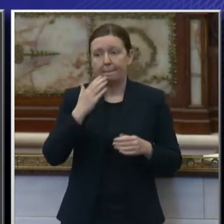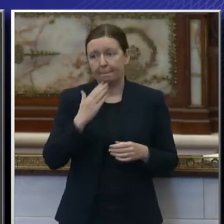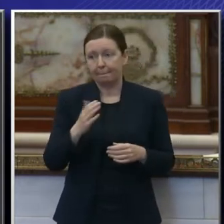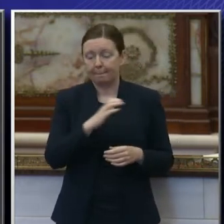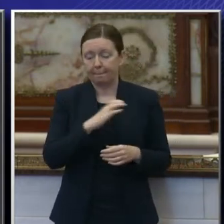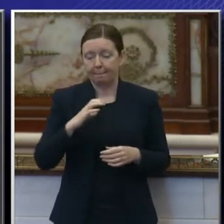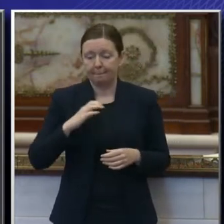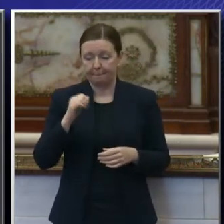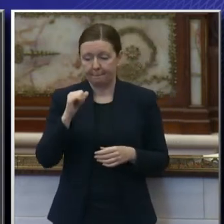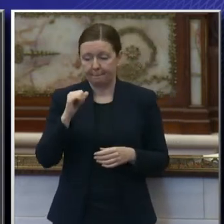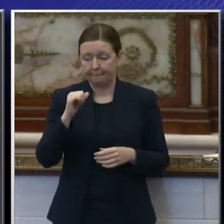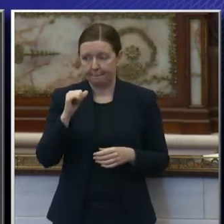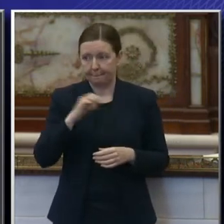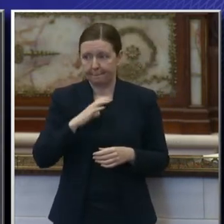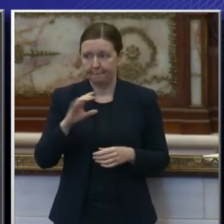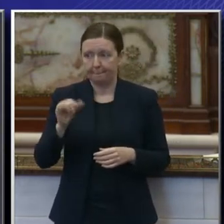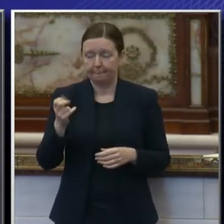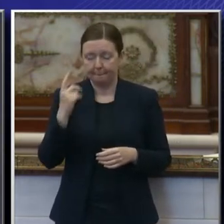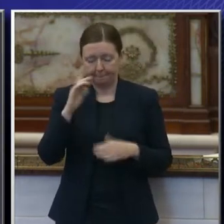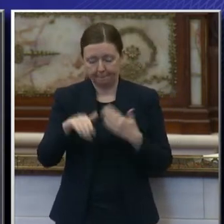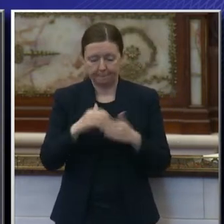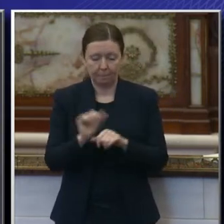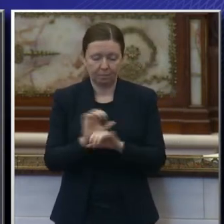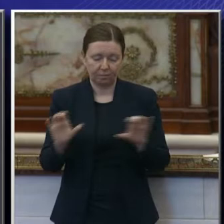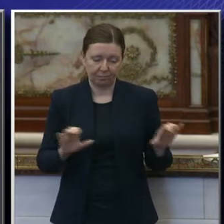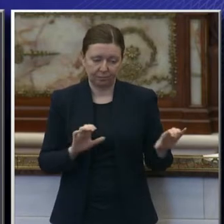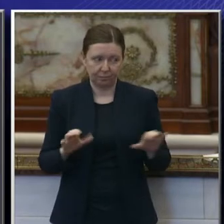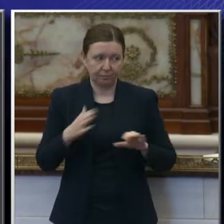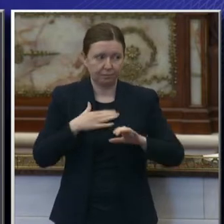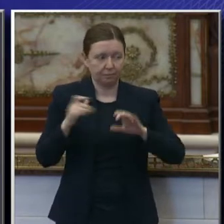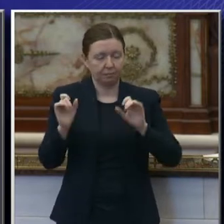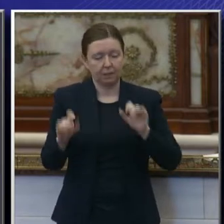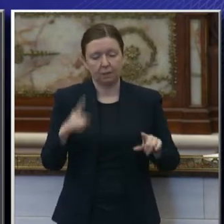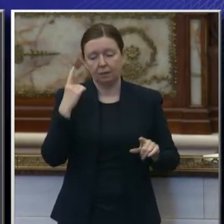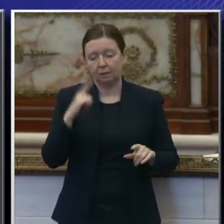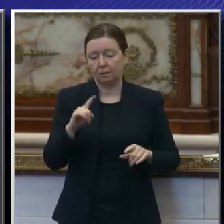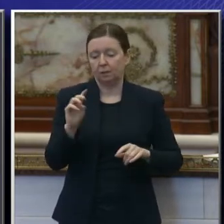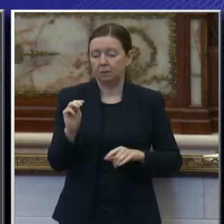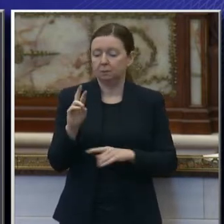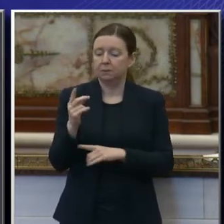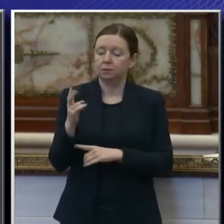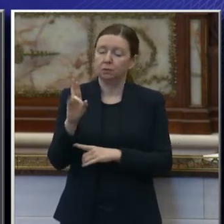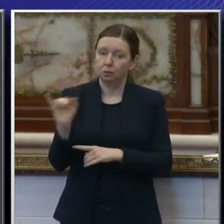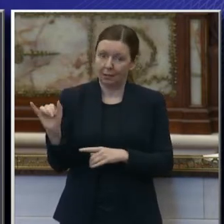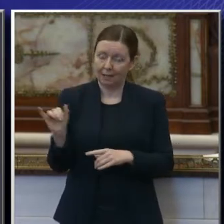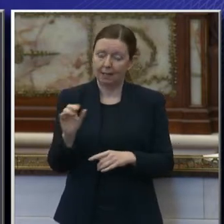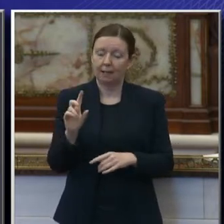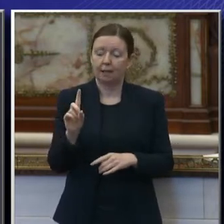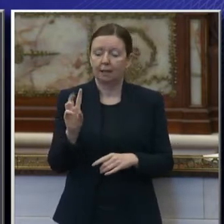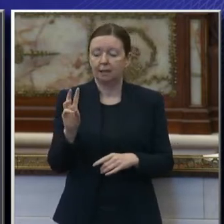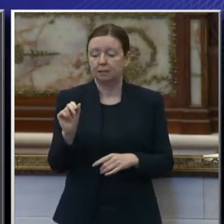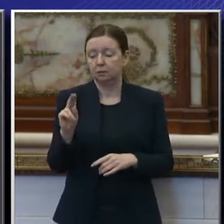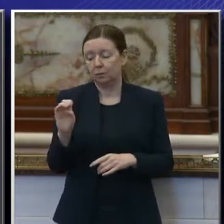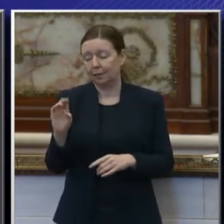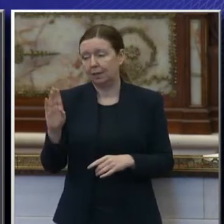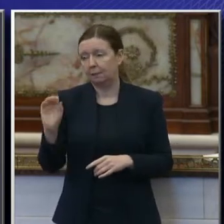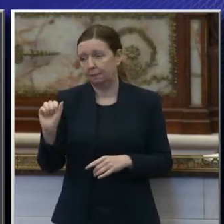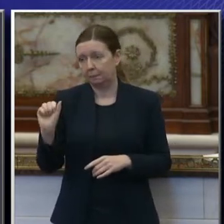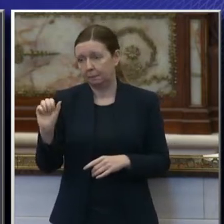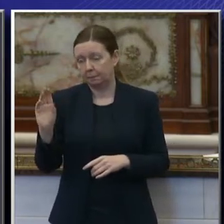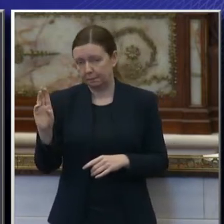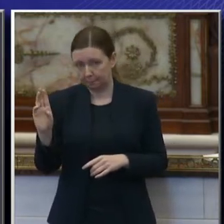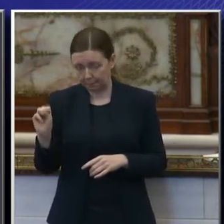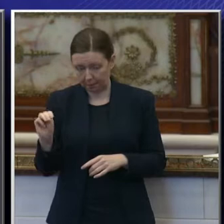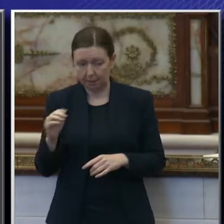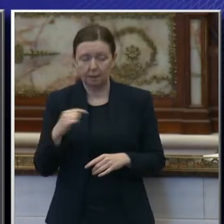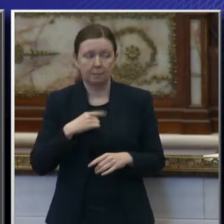Johnson, for all the work you've done on this. And I guess my questions are for Mr. Gray and Dwayne Baum. And basically, look, I